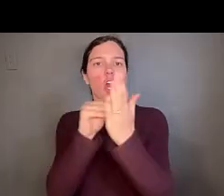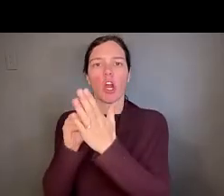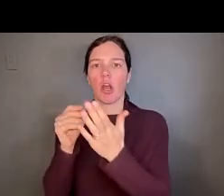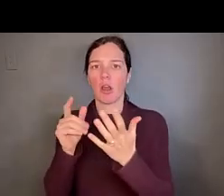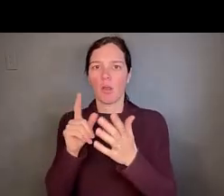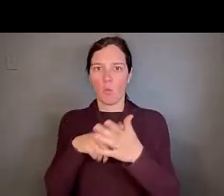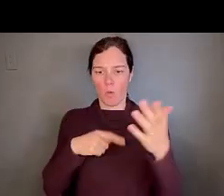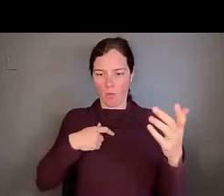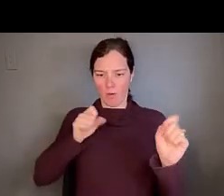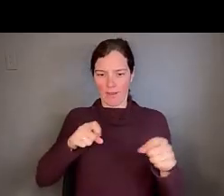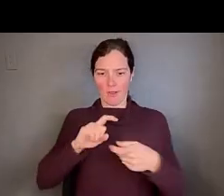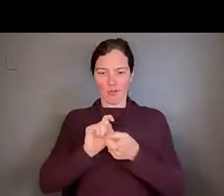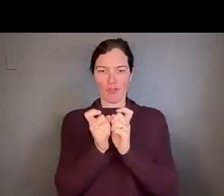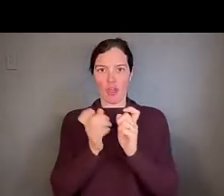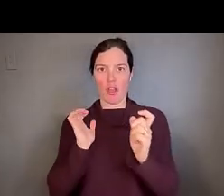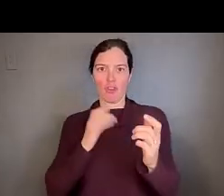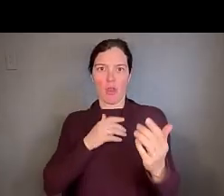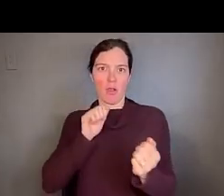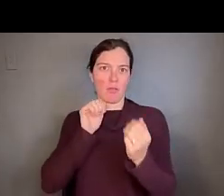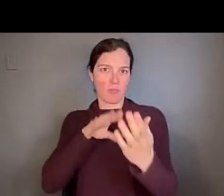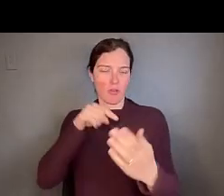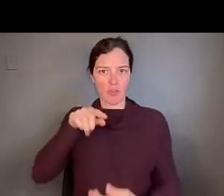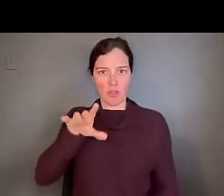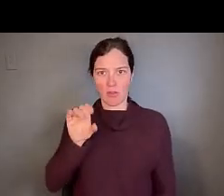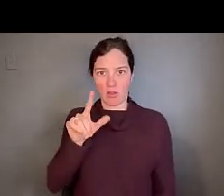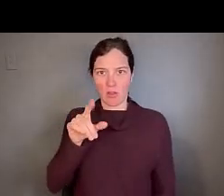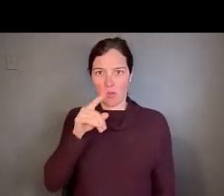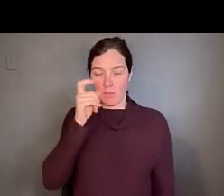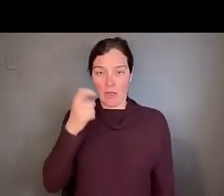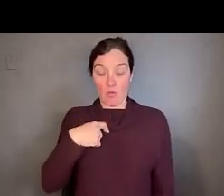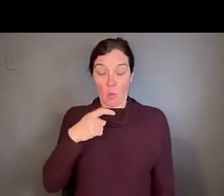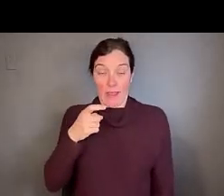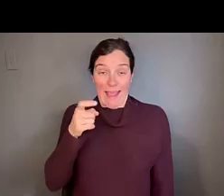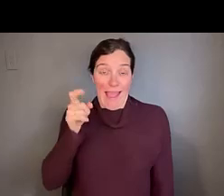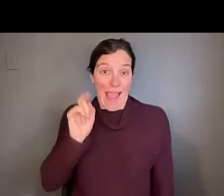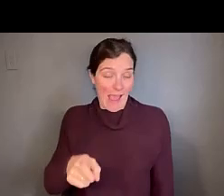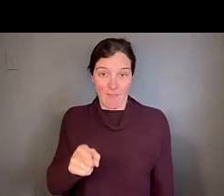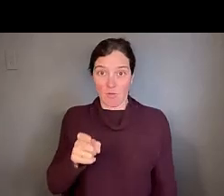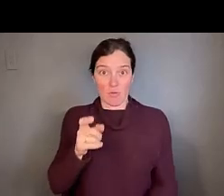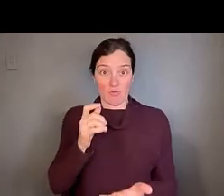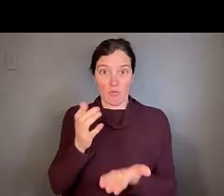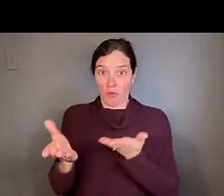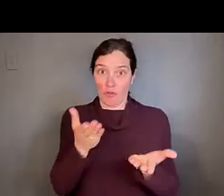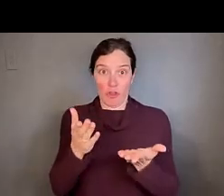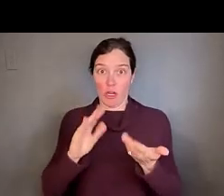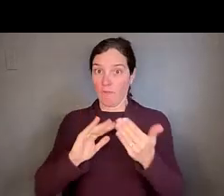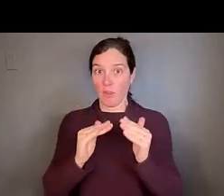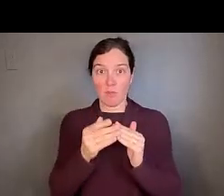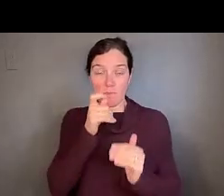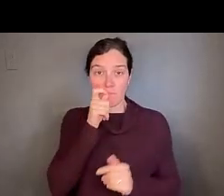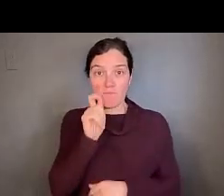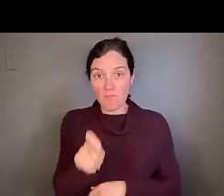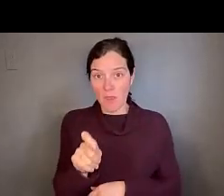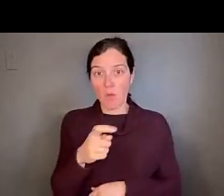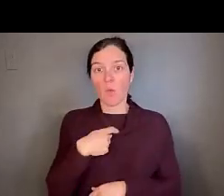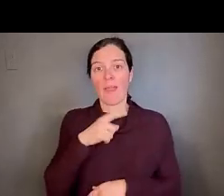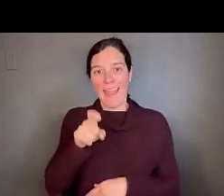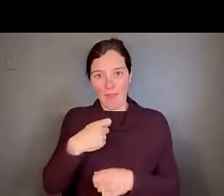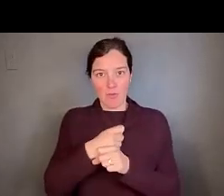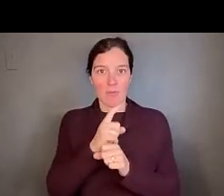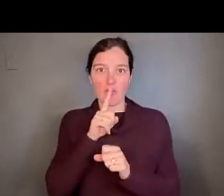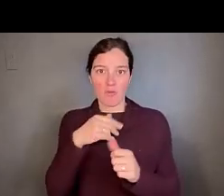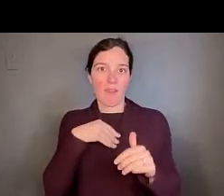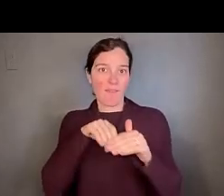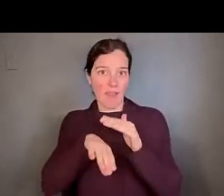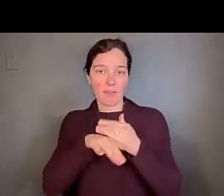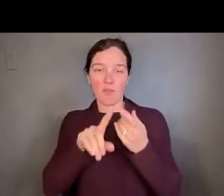do differently in Colorado? Because we have absolute obligations to the communities that we serve. And we've got to make sure that there is access